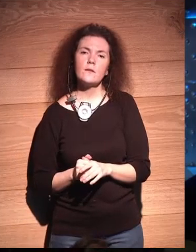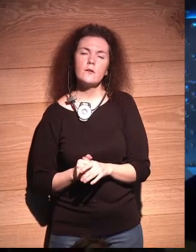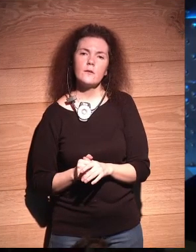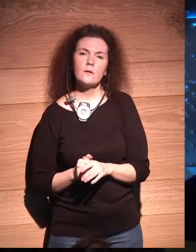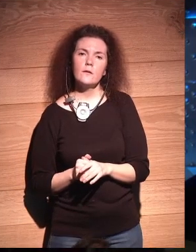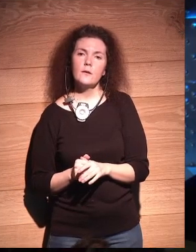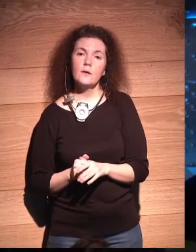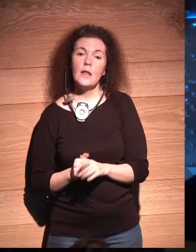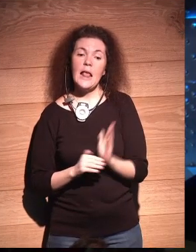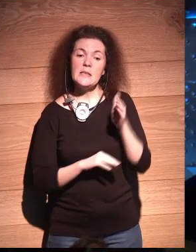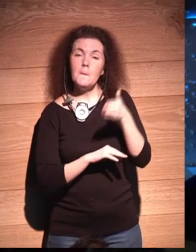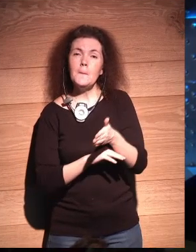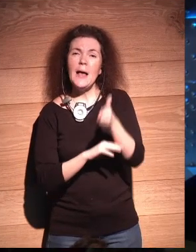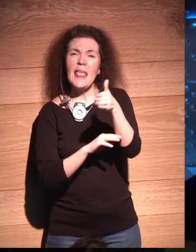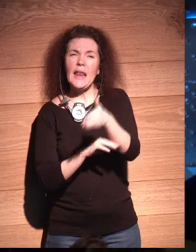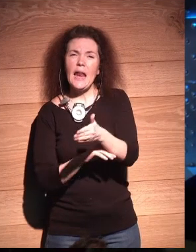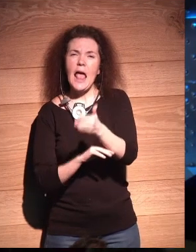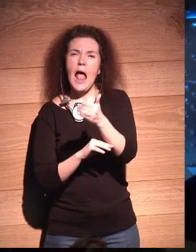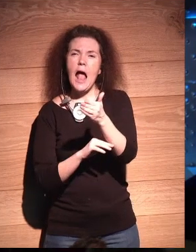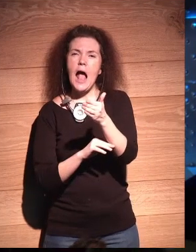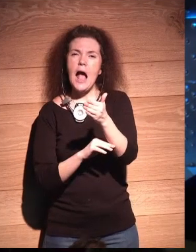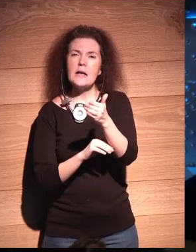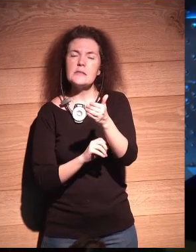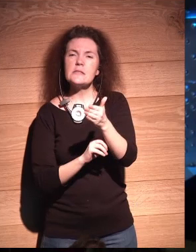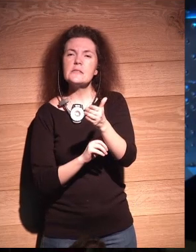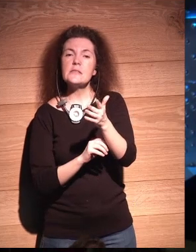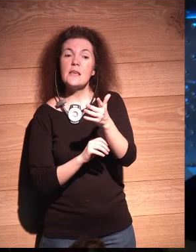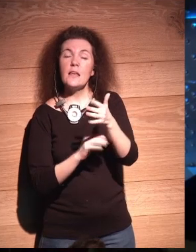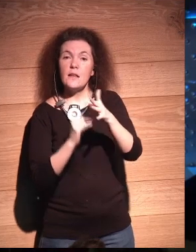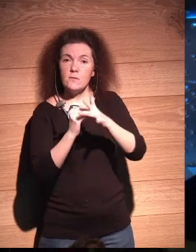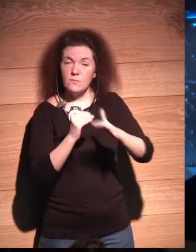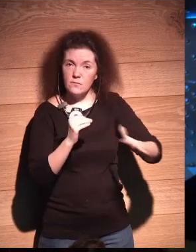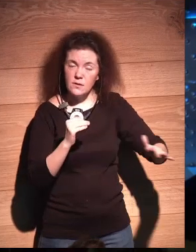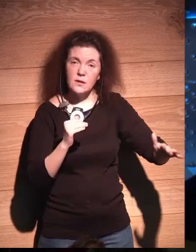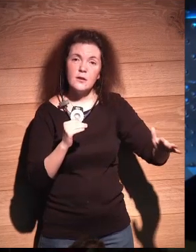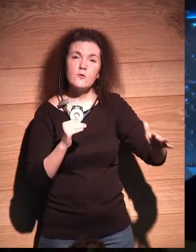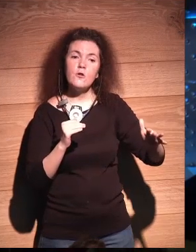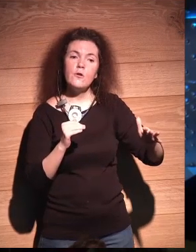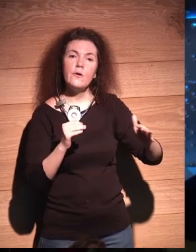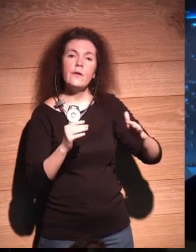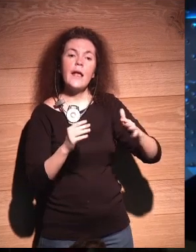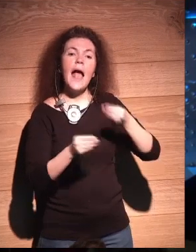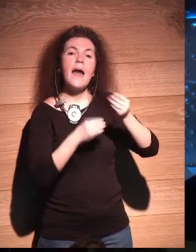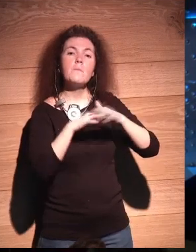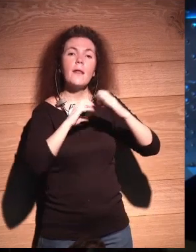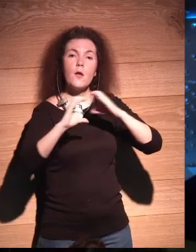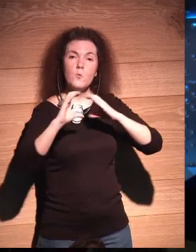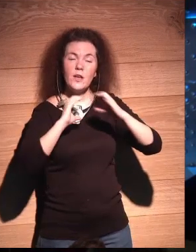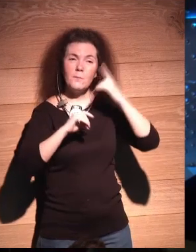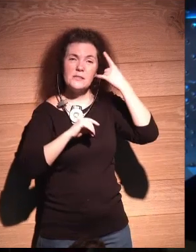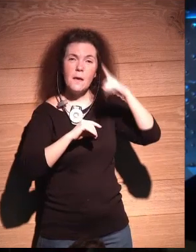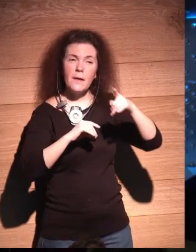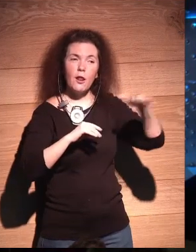dogs, to establish their GPS location. I'm here, I'm a mile away, I'm back here, it's